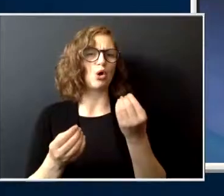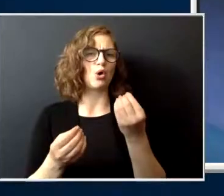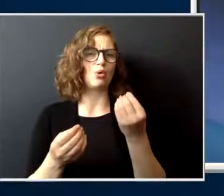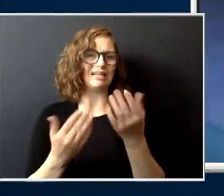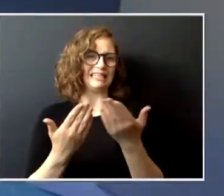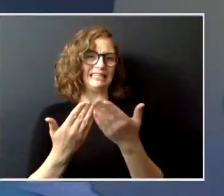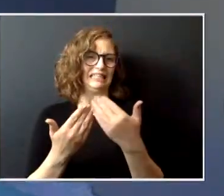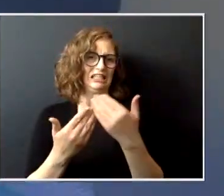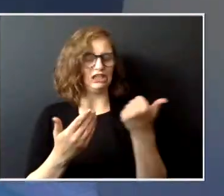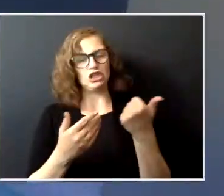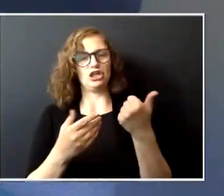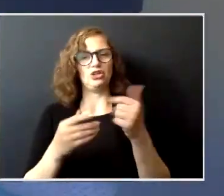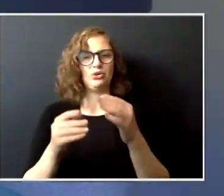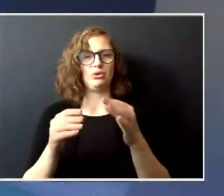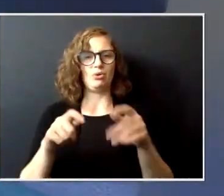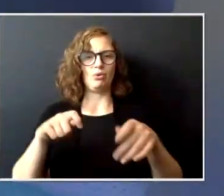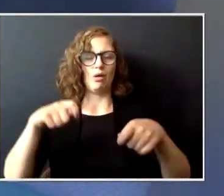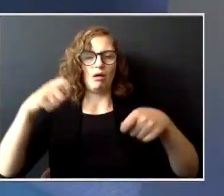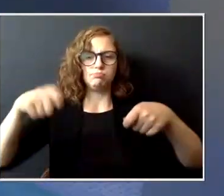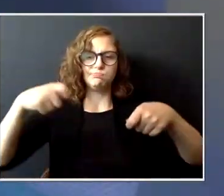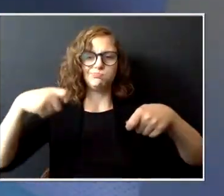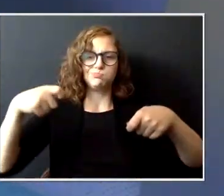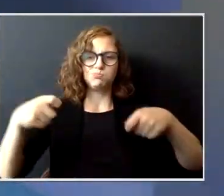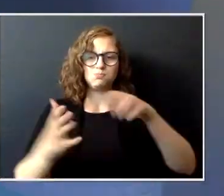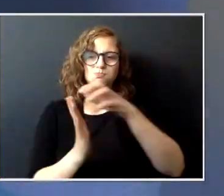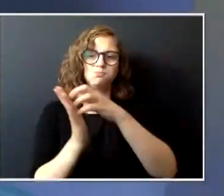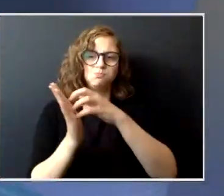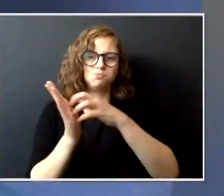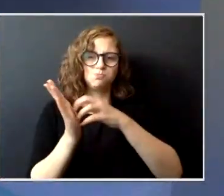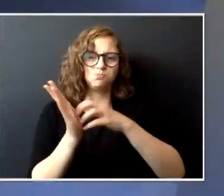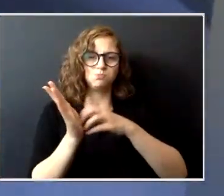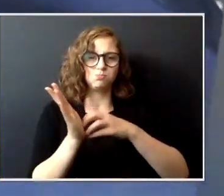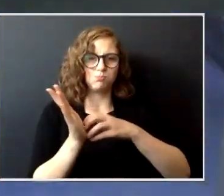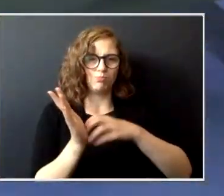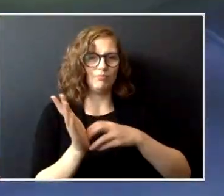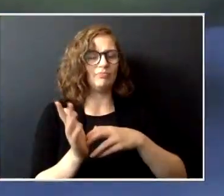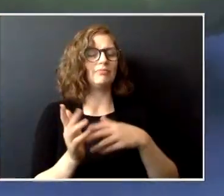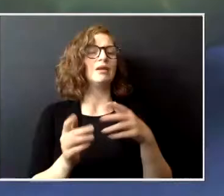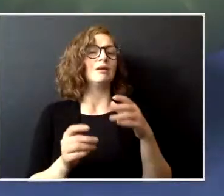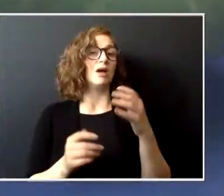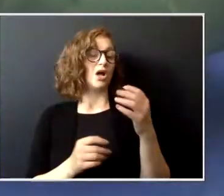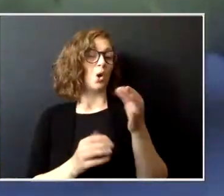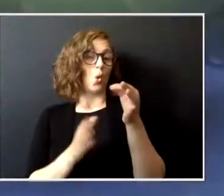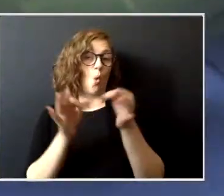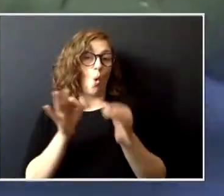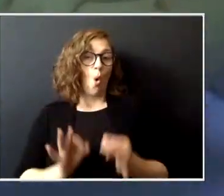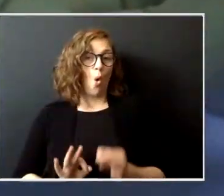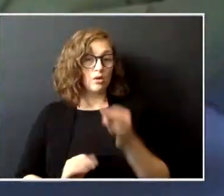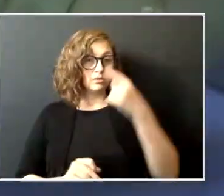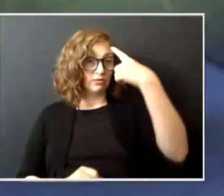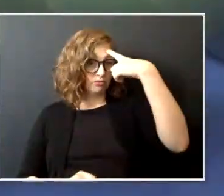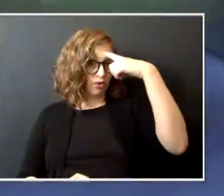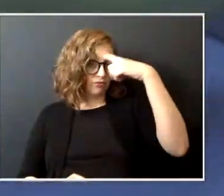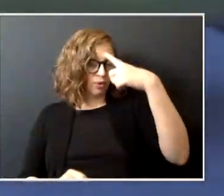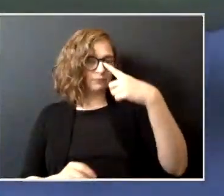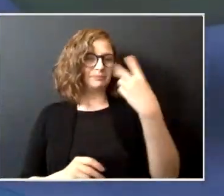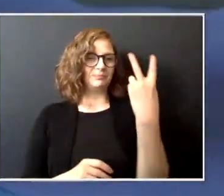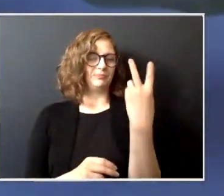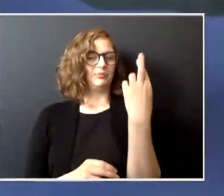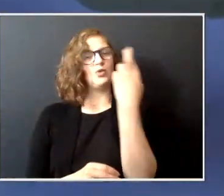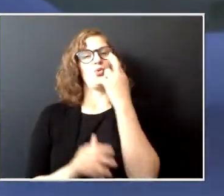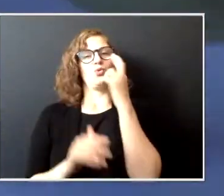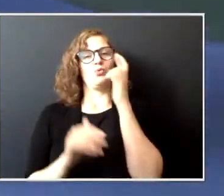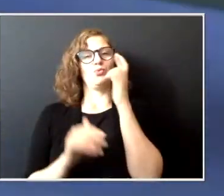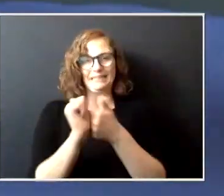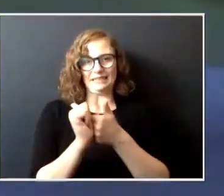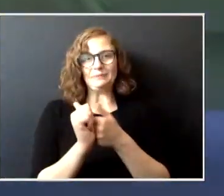that machine cuts holes in our graft. And there's two reasons for that. In this, where it's a small wound, we cut the holes so that any fluid that